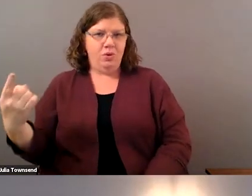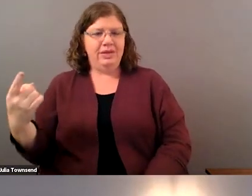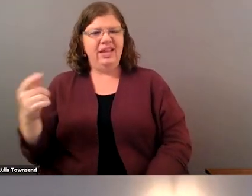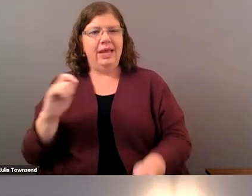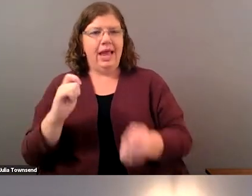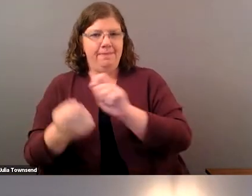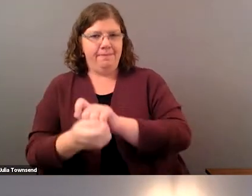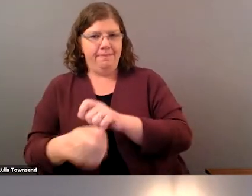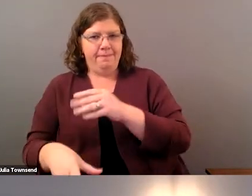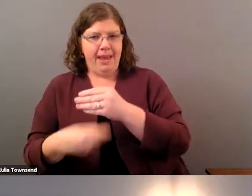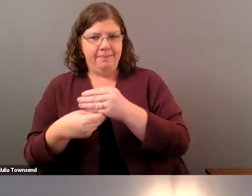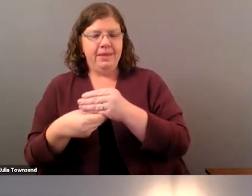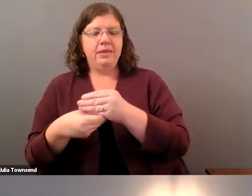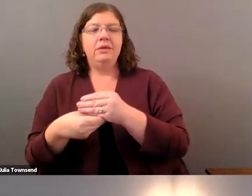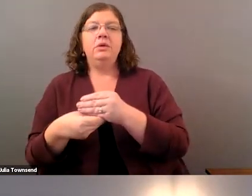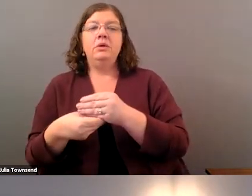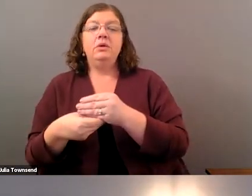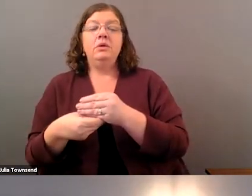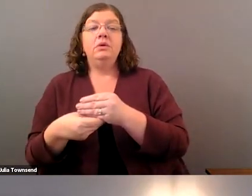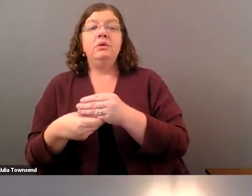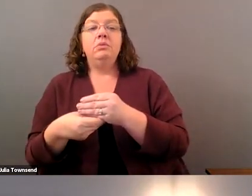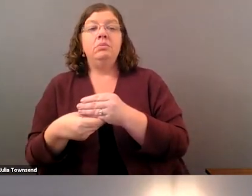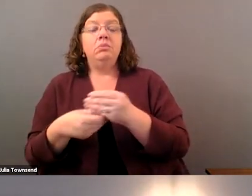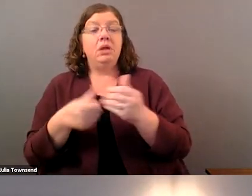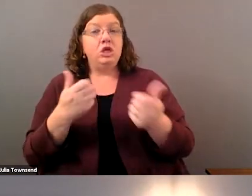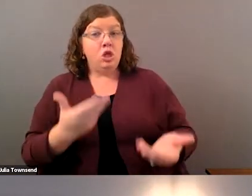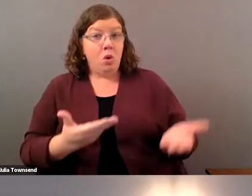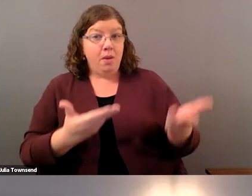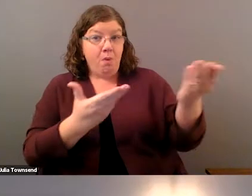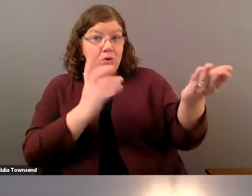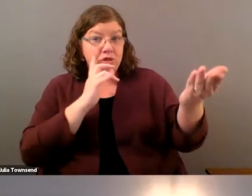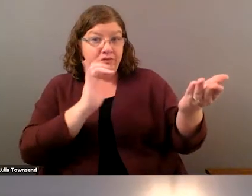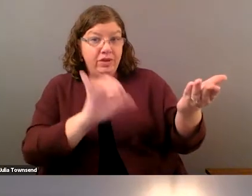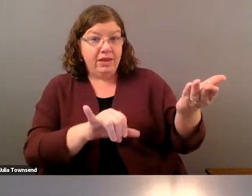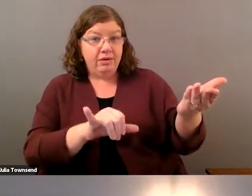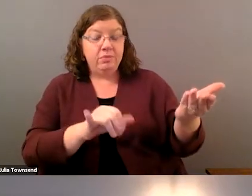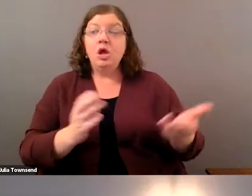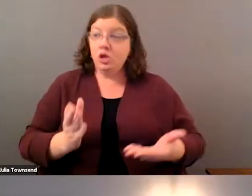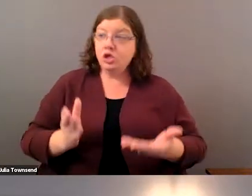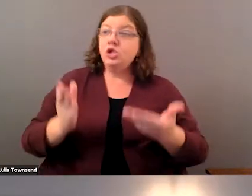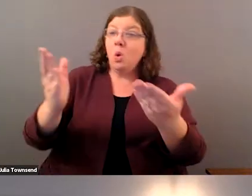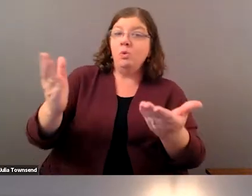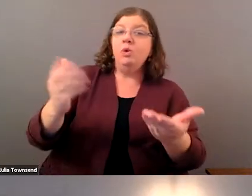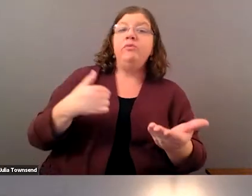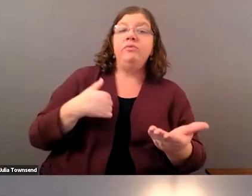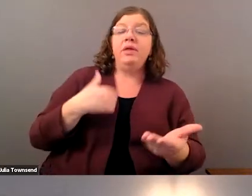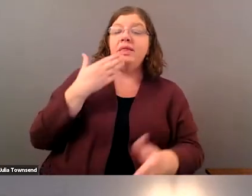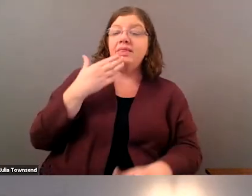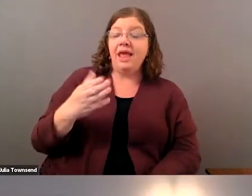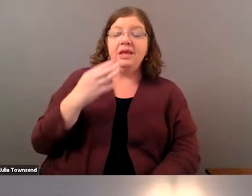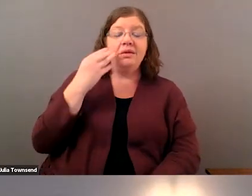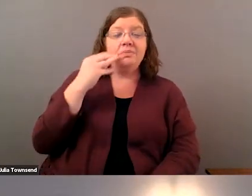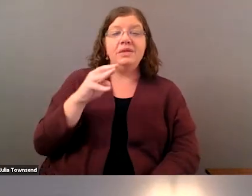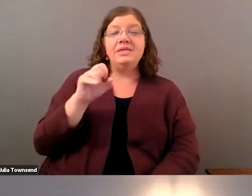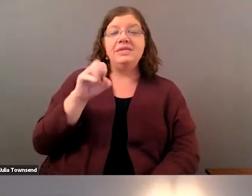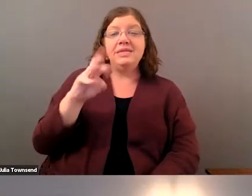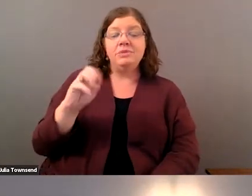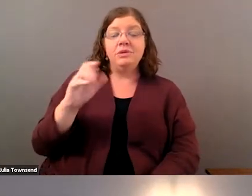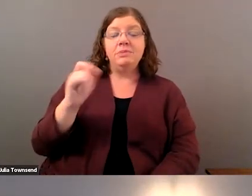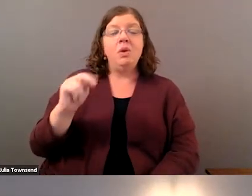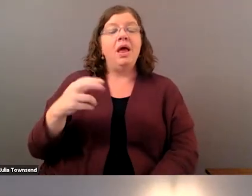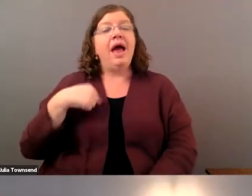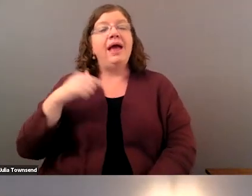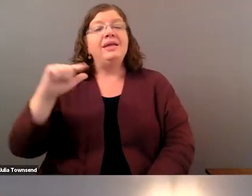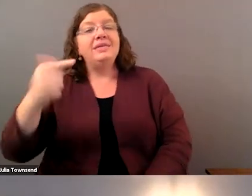amendment. And is there a motion for that? So moved. Thank you, Ms. Sims Moten. And a Second. second.